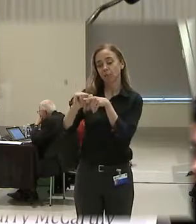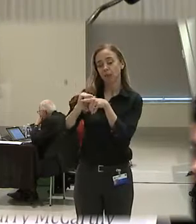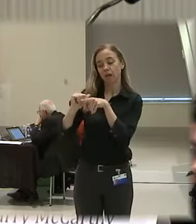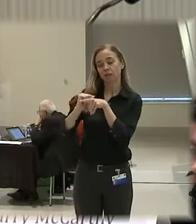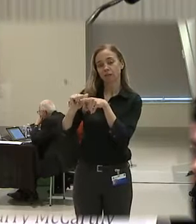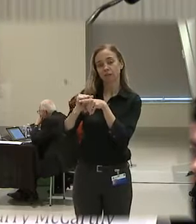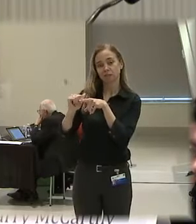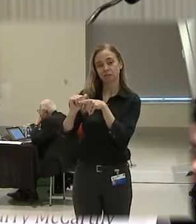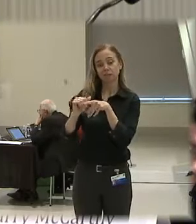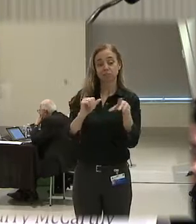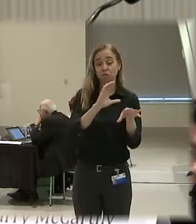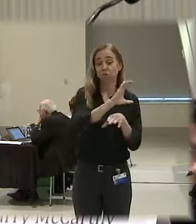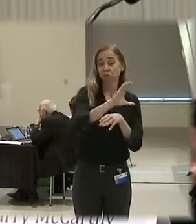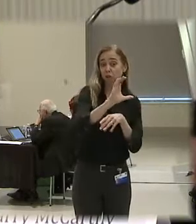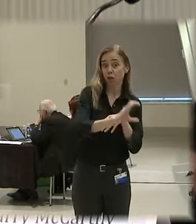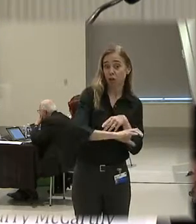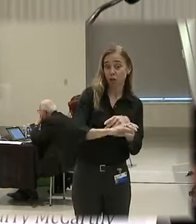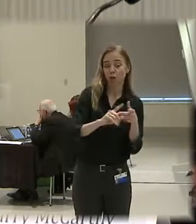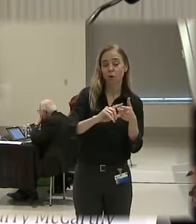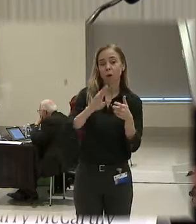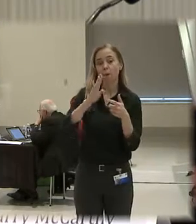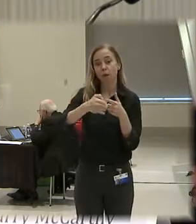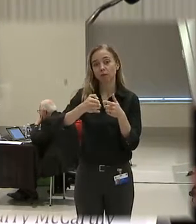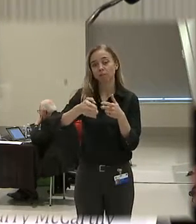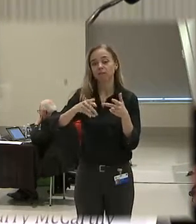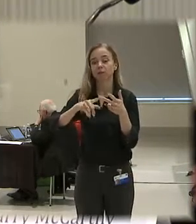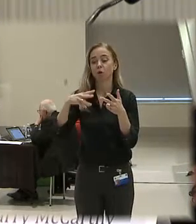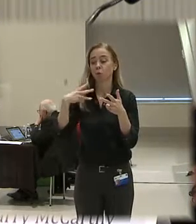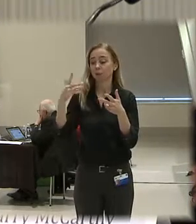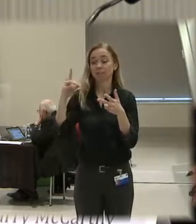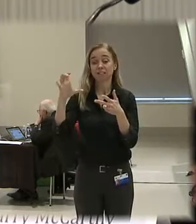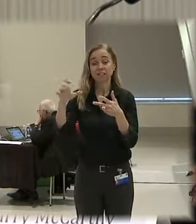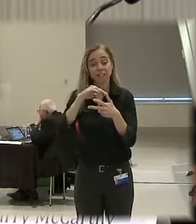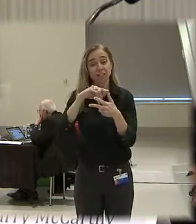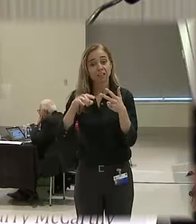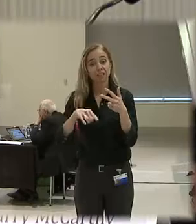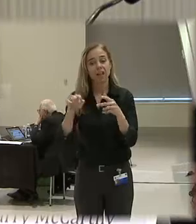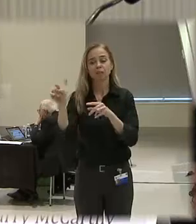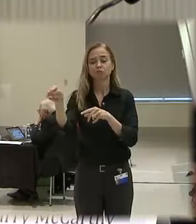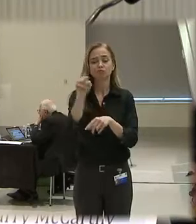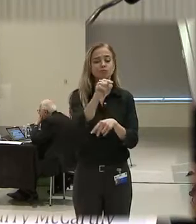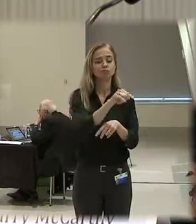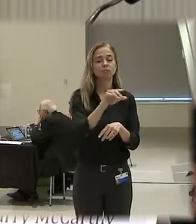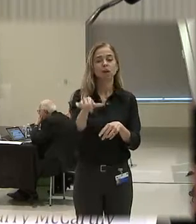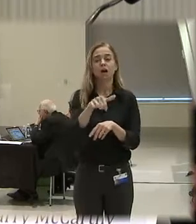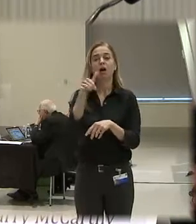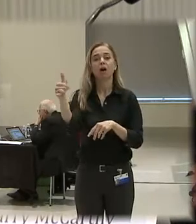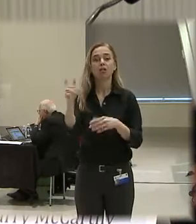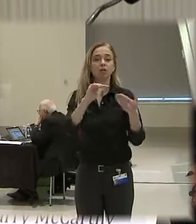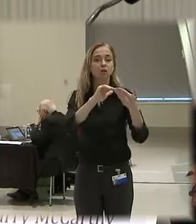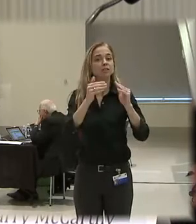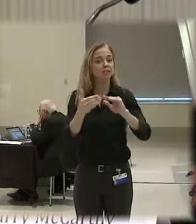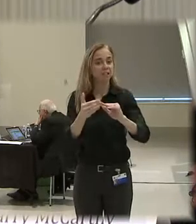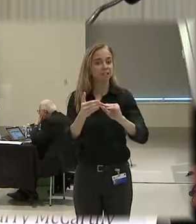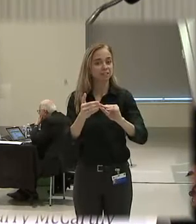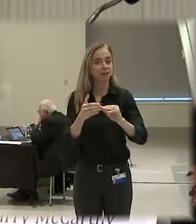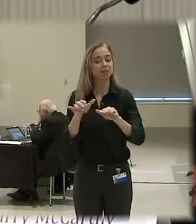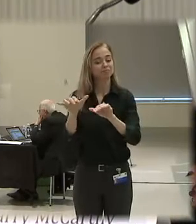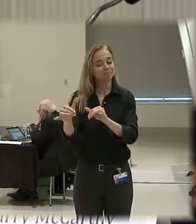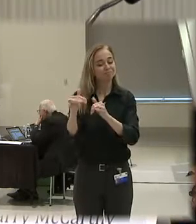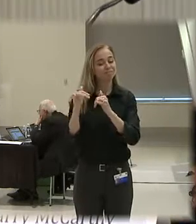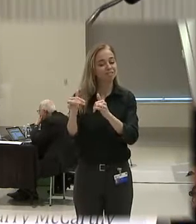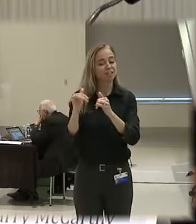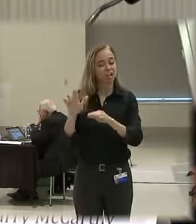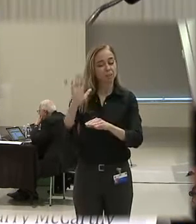visited Chicago, we visited Boston, we visited Washington, D.C., and a number of other cities that had engaged in these type of activities